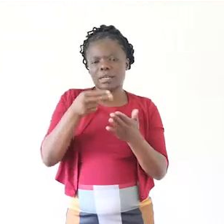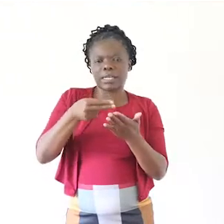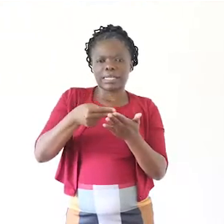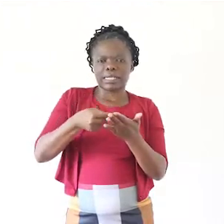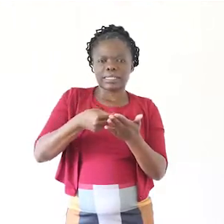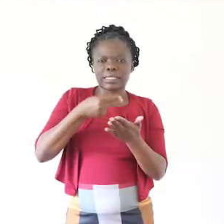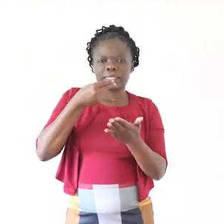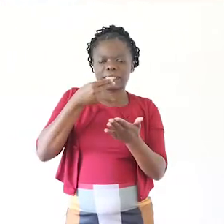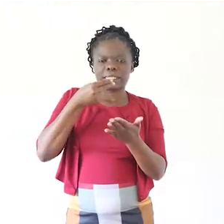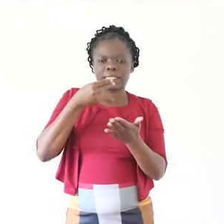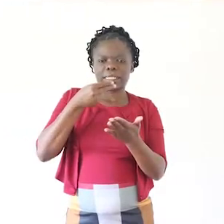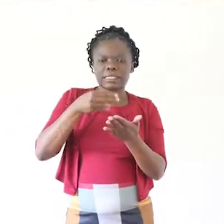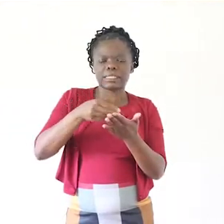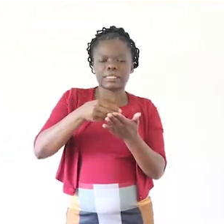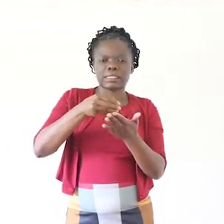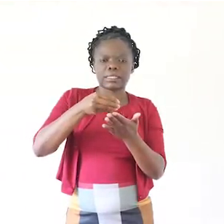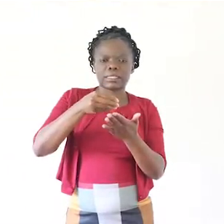teaspoon of salt